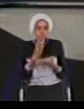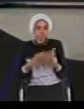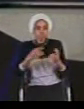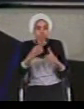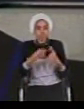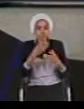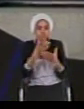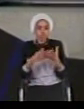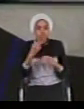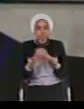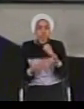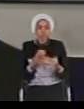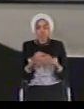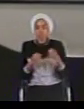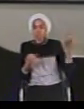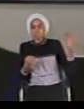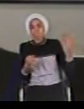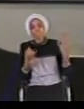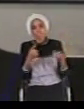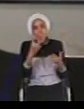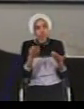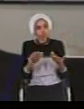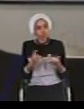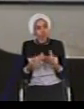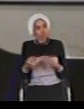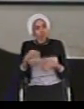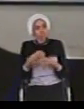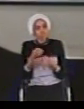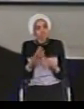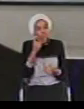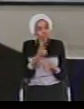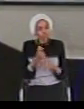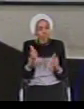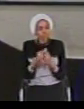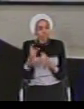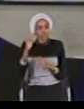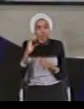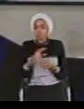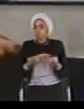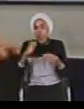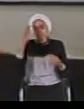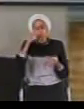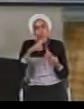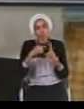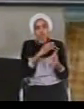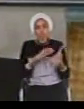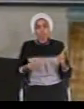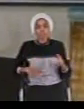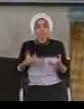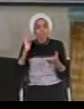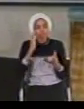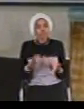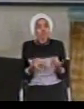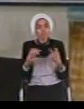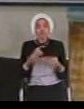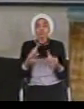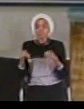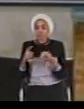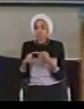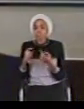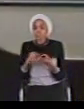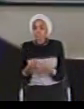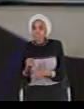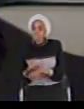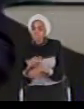Now you want to make right with God. We don't know when Christ will come. And you go to this counselor and you